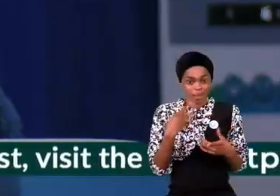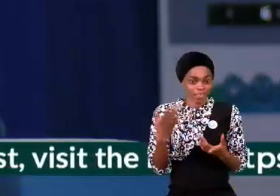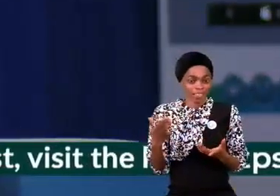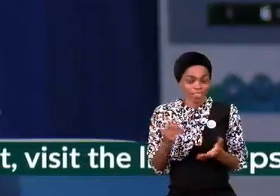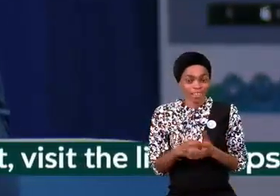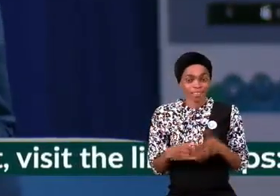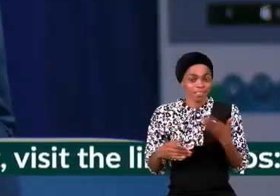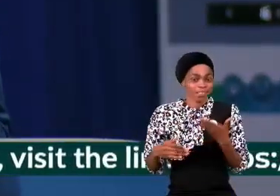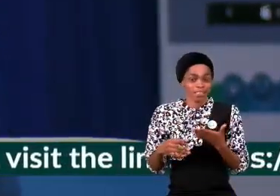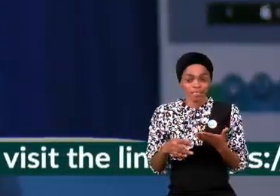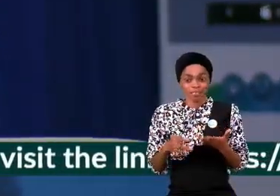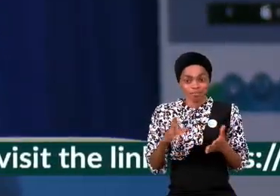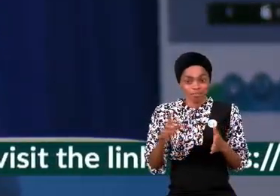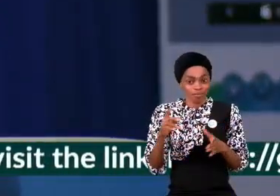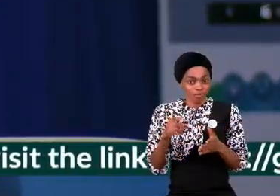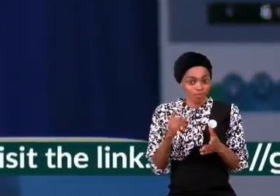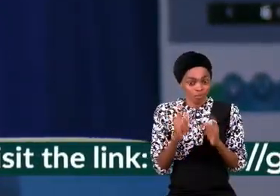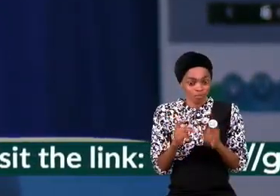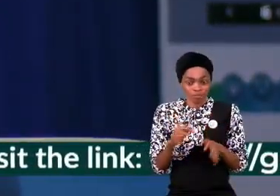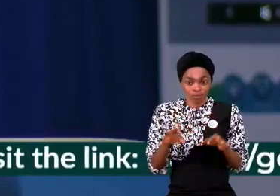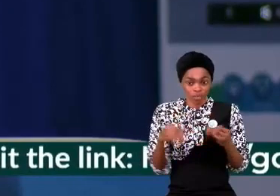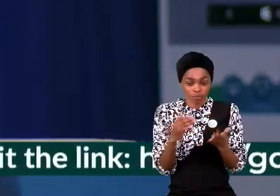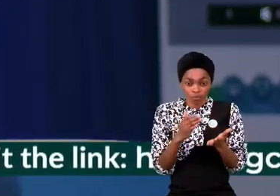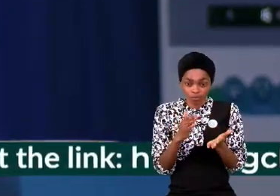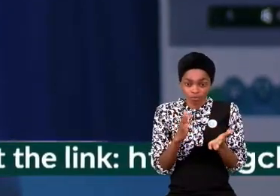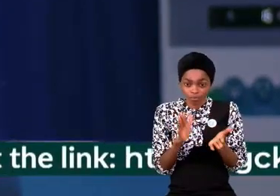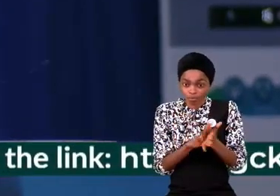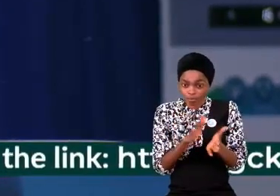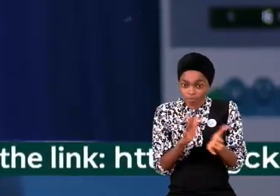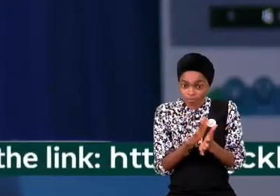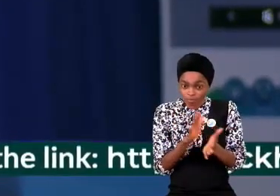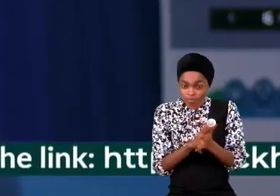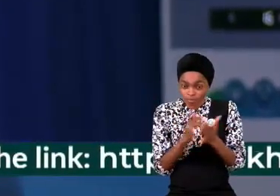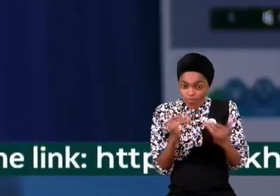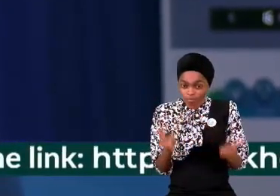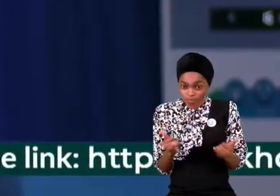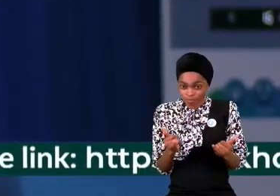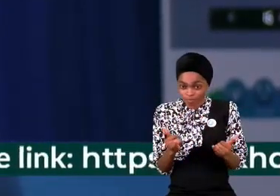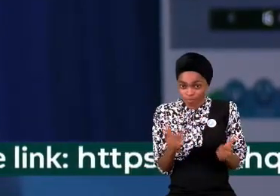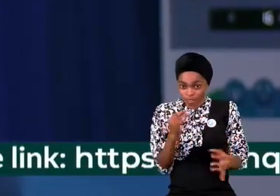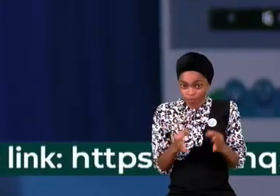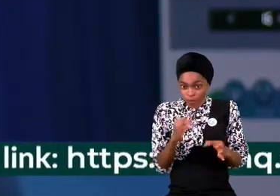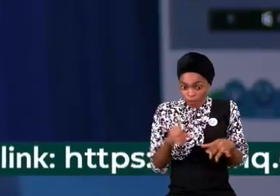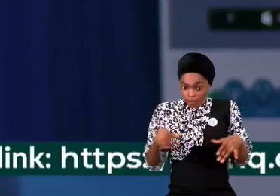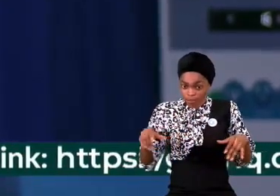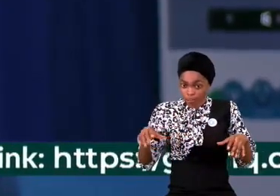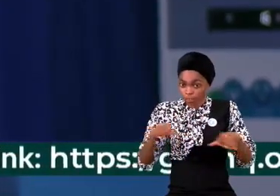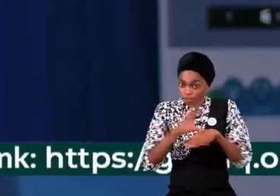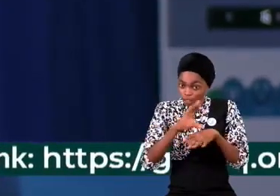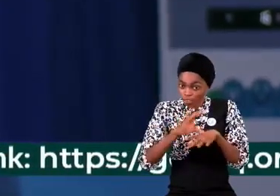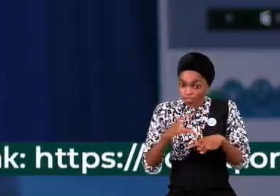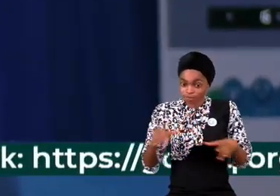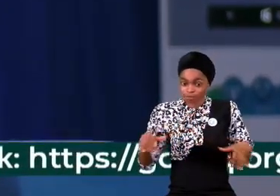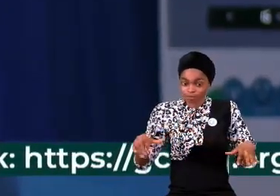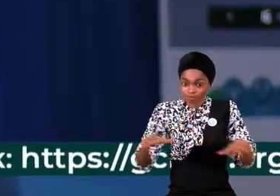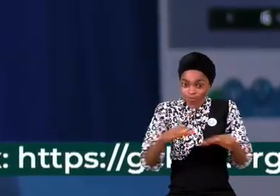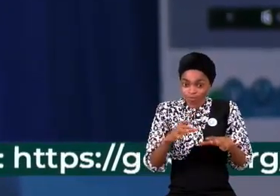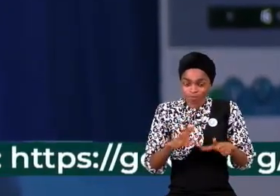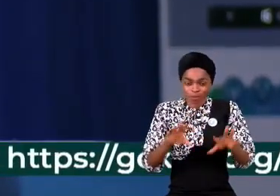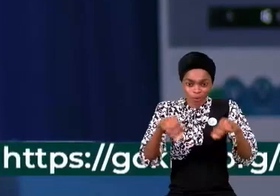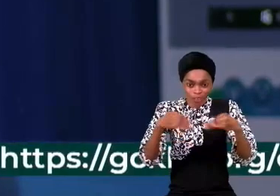properly so that you will be able of further help to you.